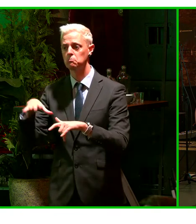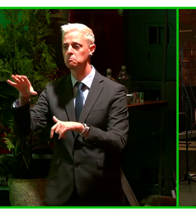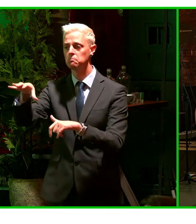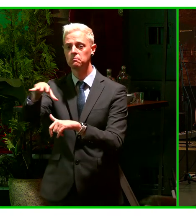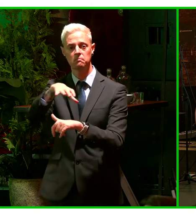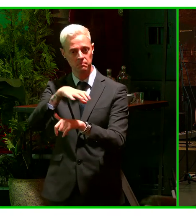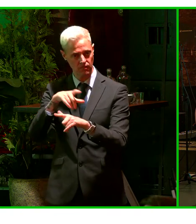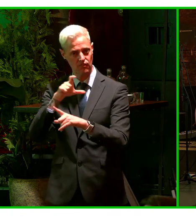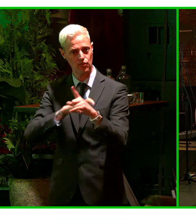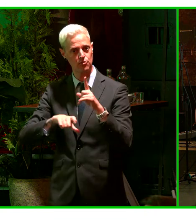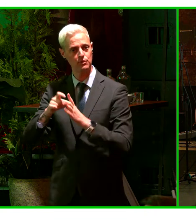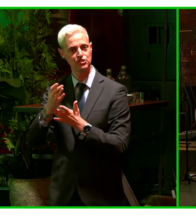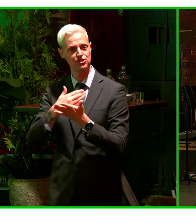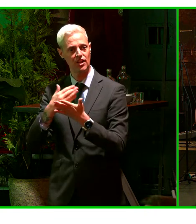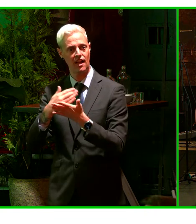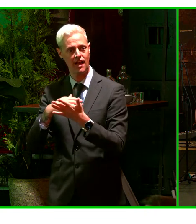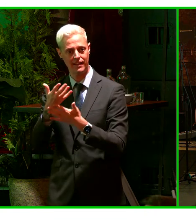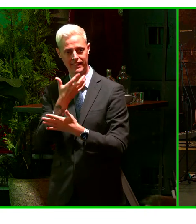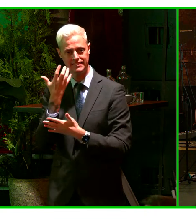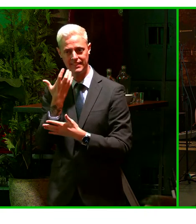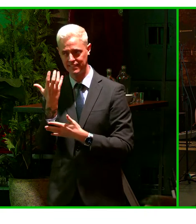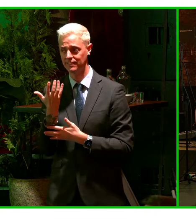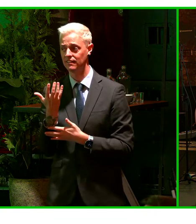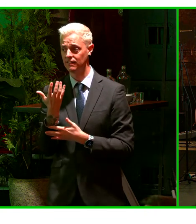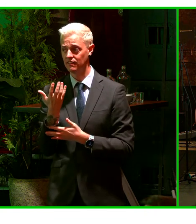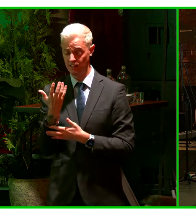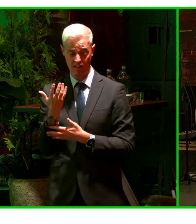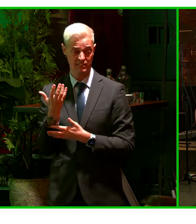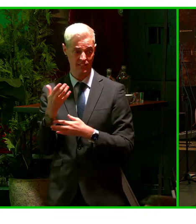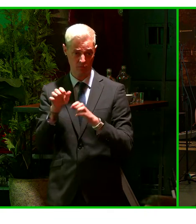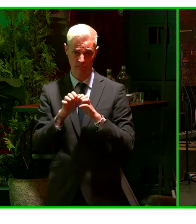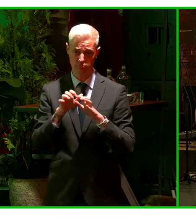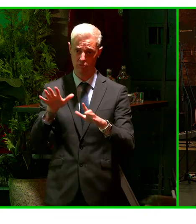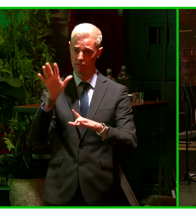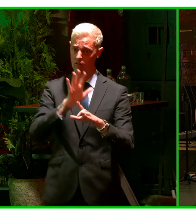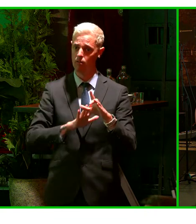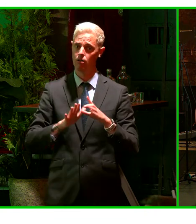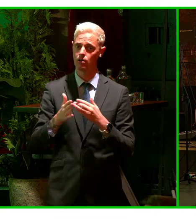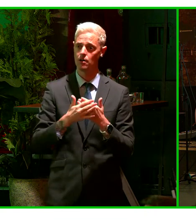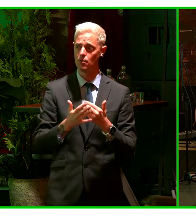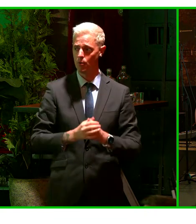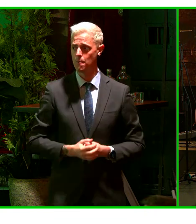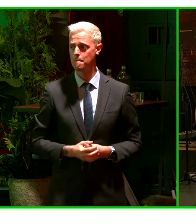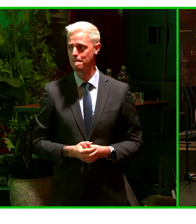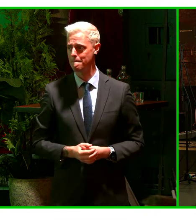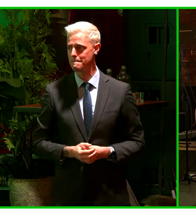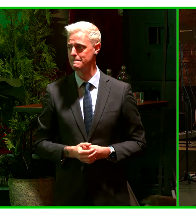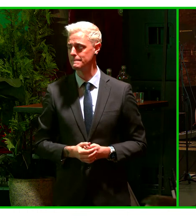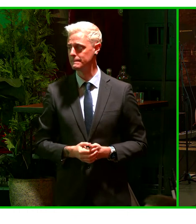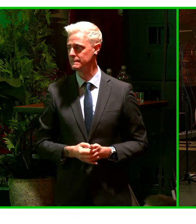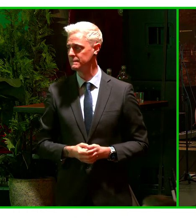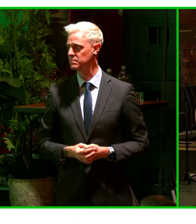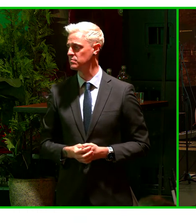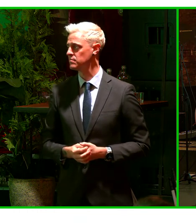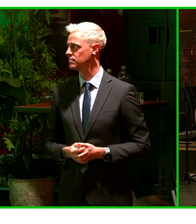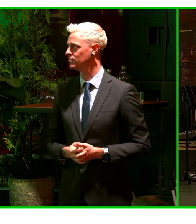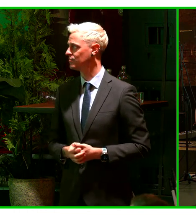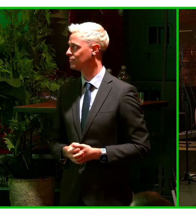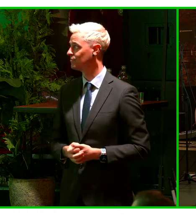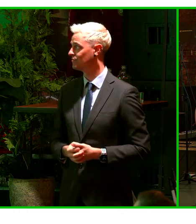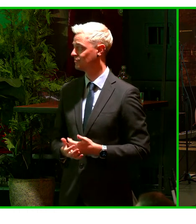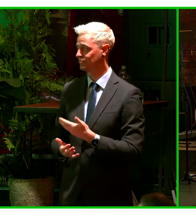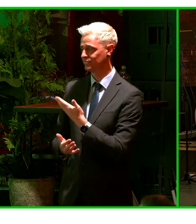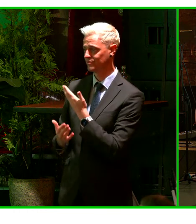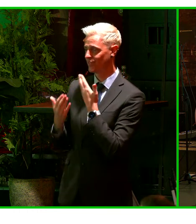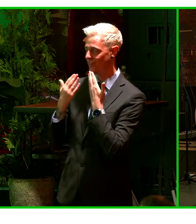years in the continent, which have a much greater penetration of heat networks into that market. Thank you very much.